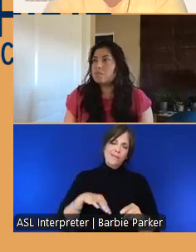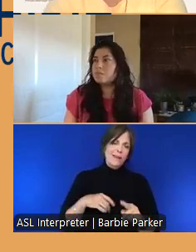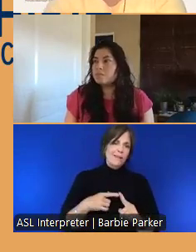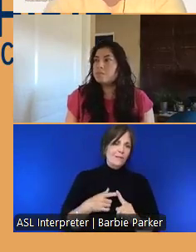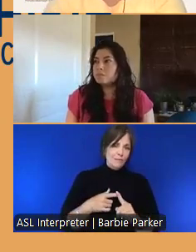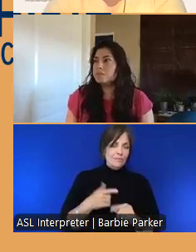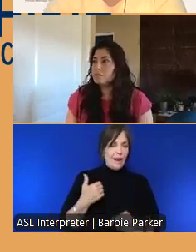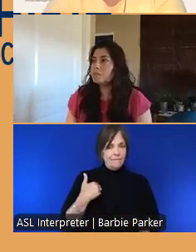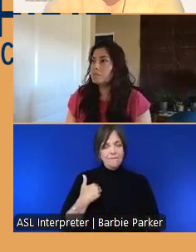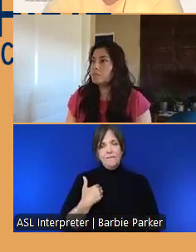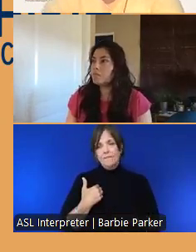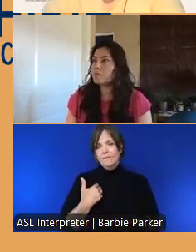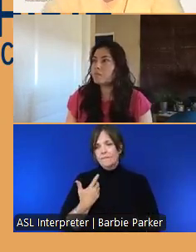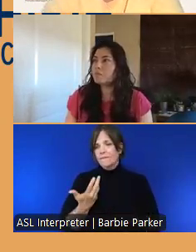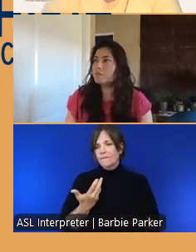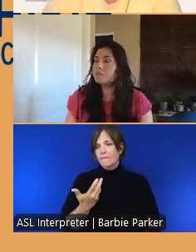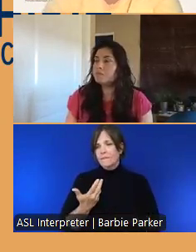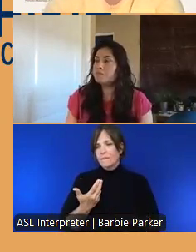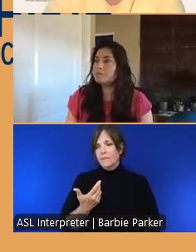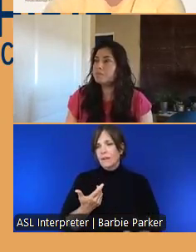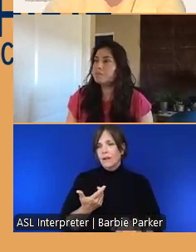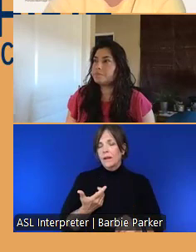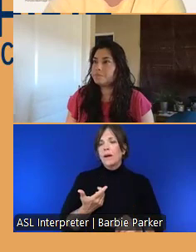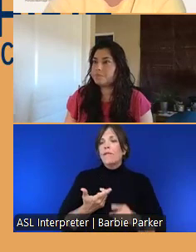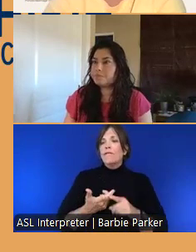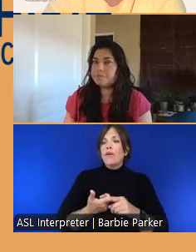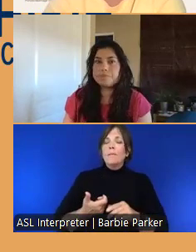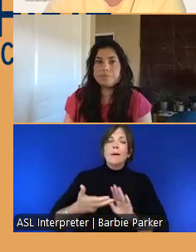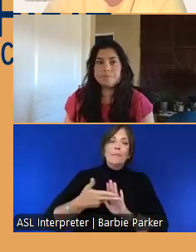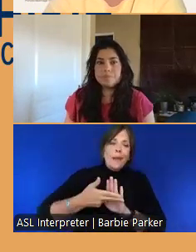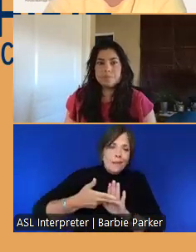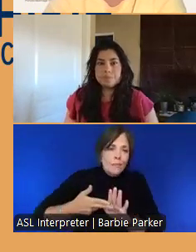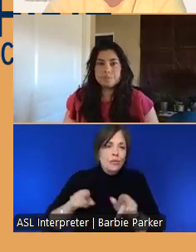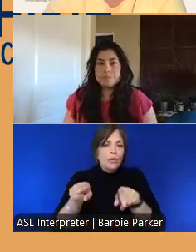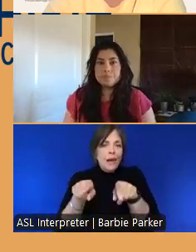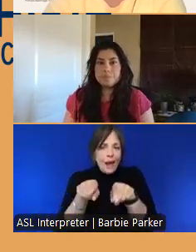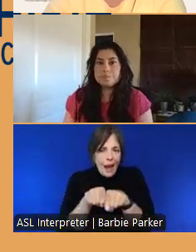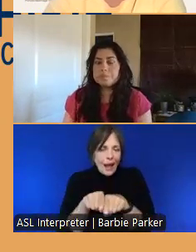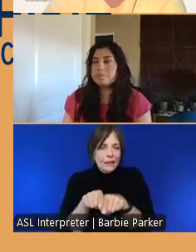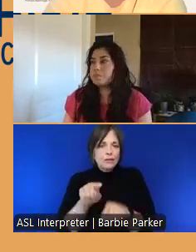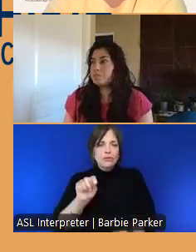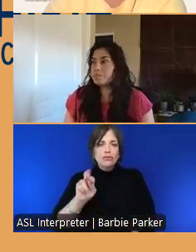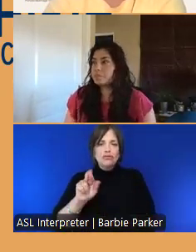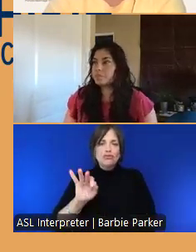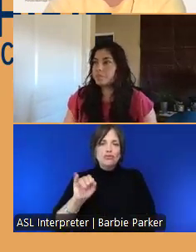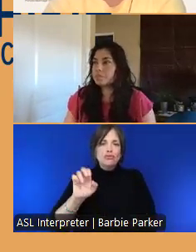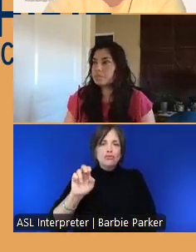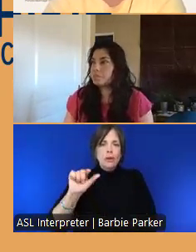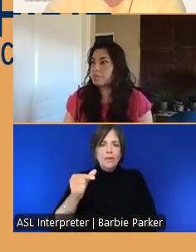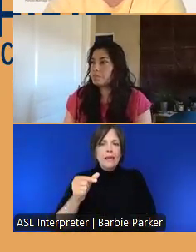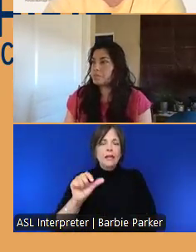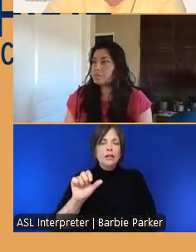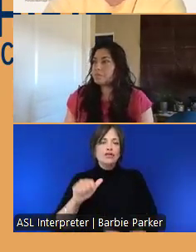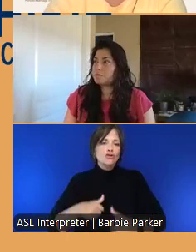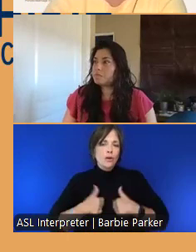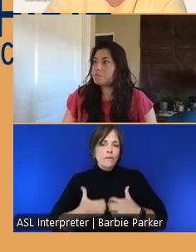being named a trafficking survivor can be critical, right? And those folks may not name their